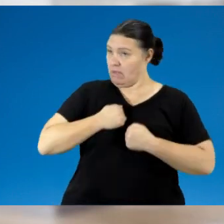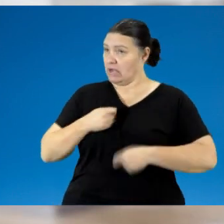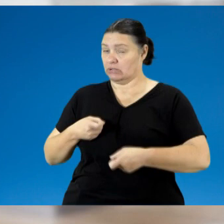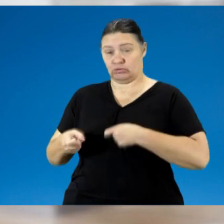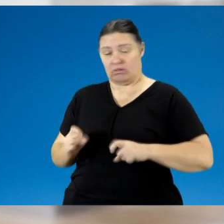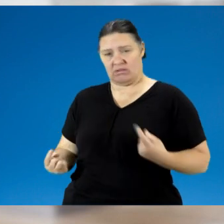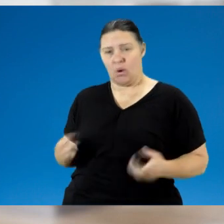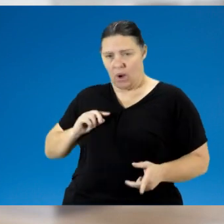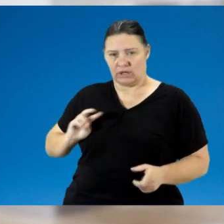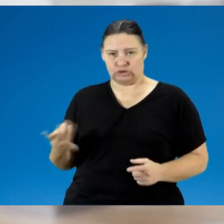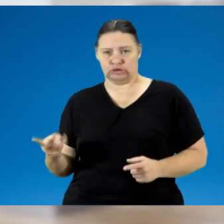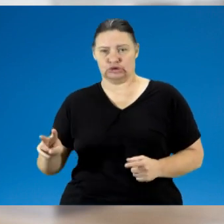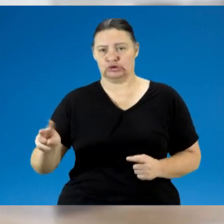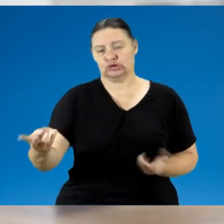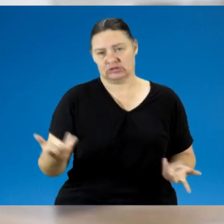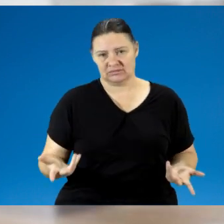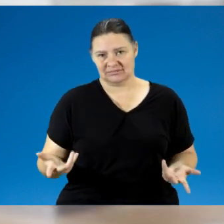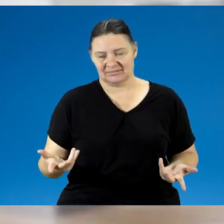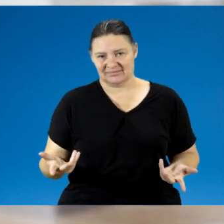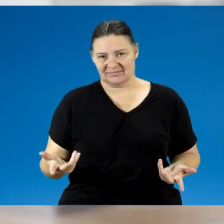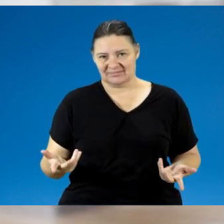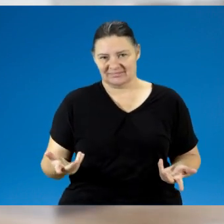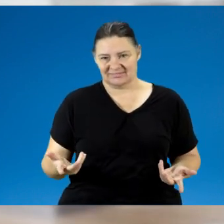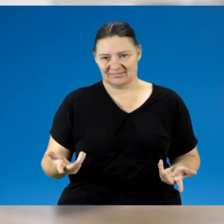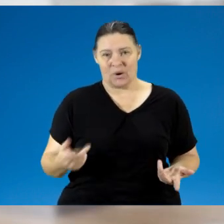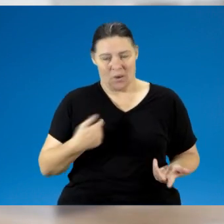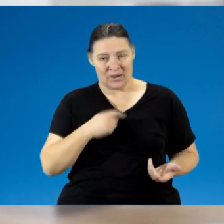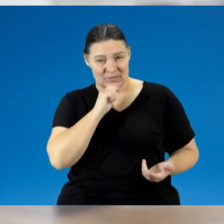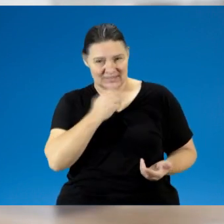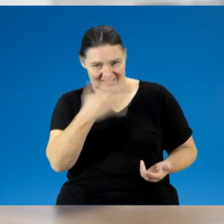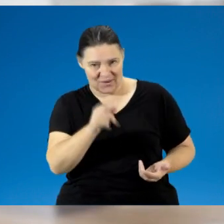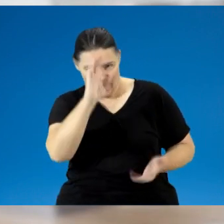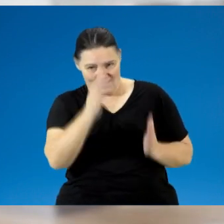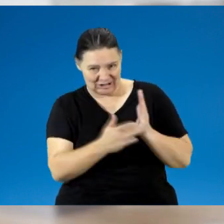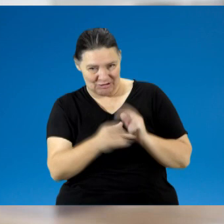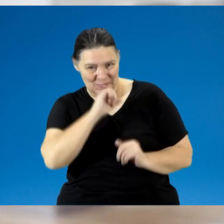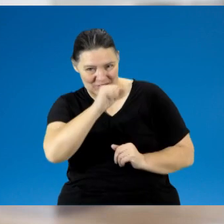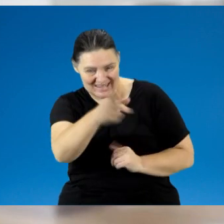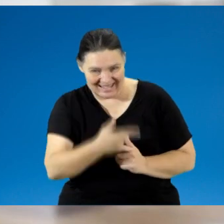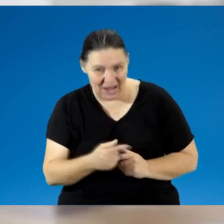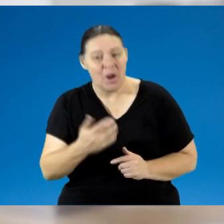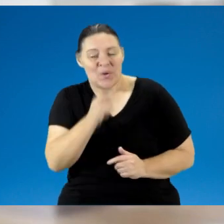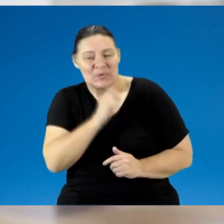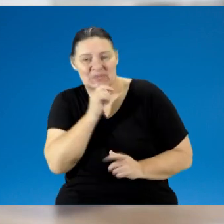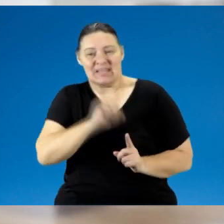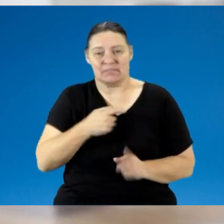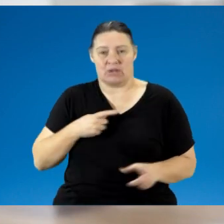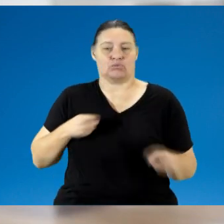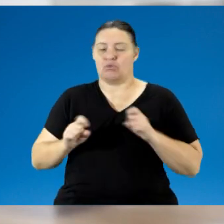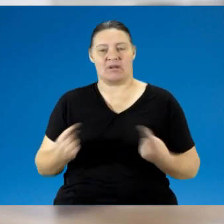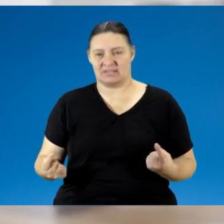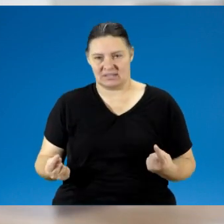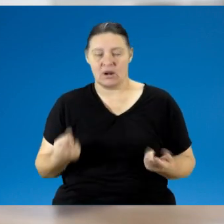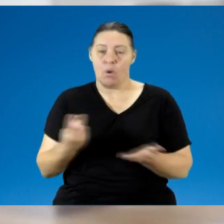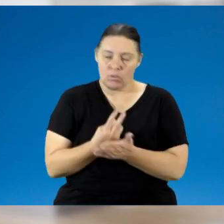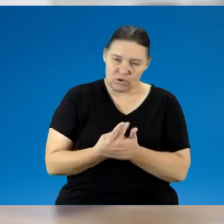as it changes now and again. We are witnesses of that, you know, because you like technology, right? The business cannot also